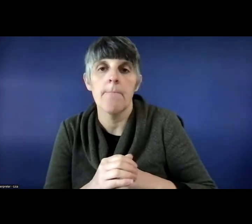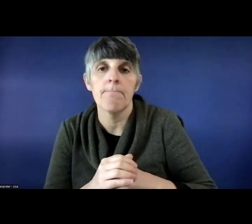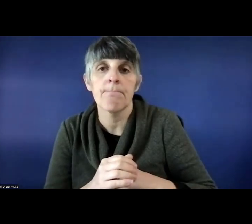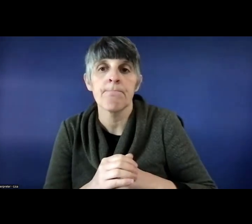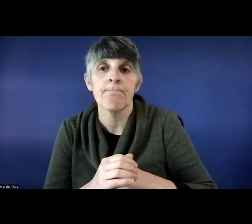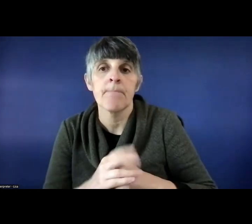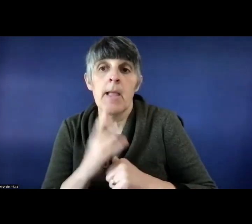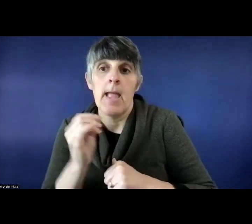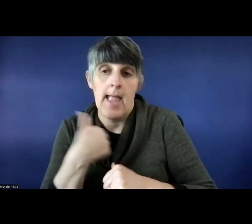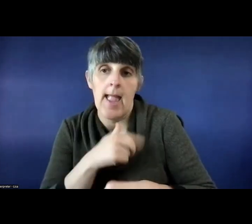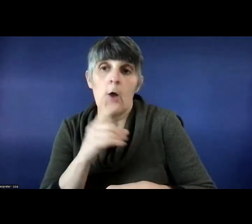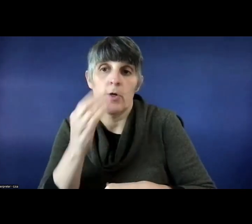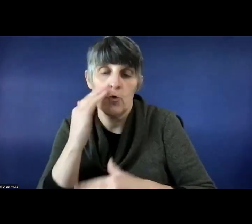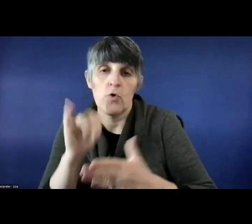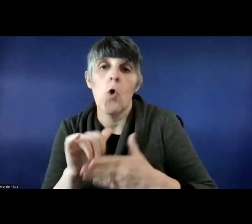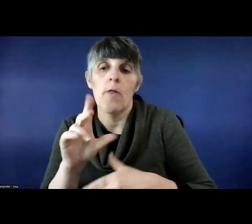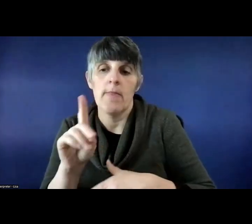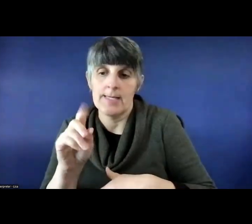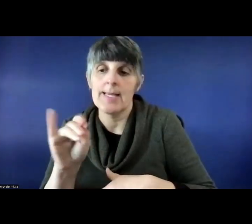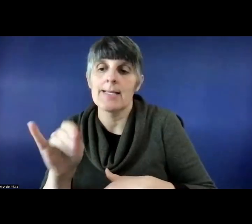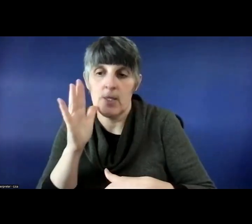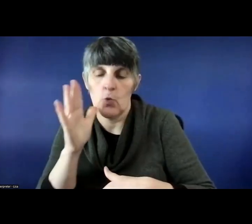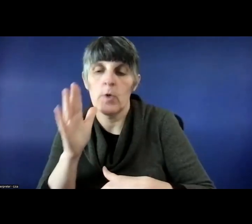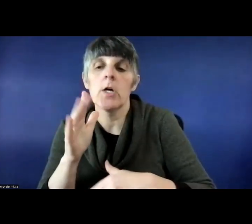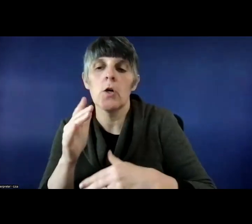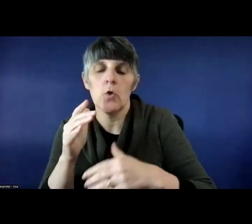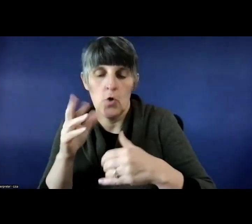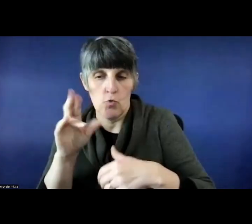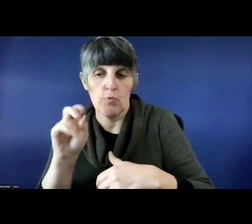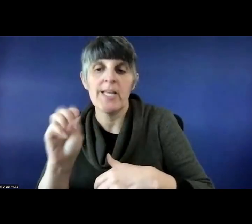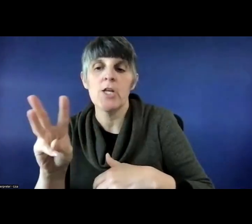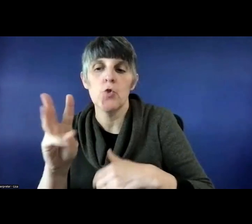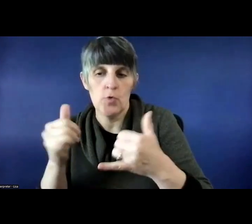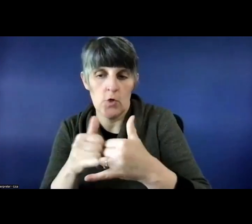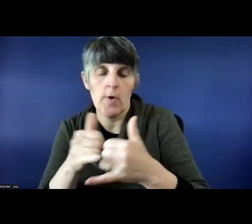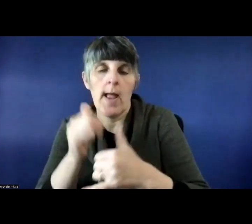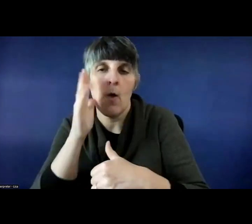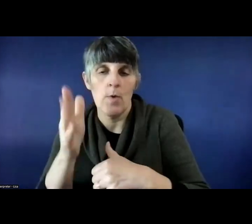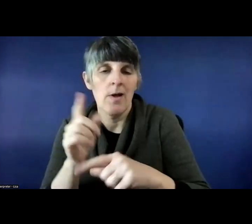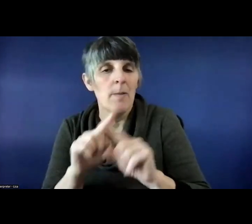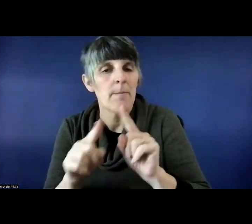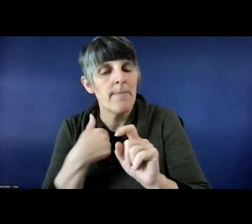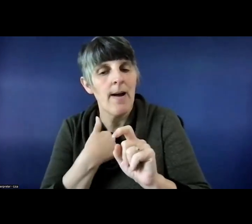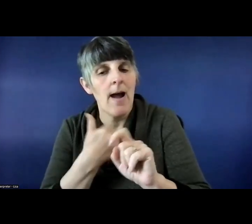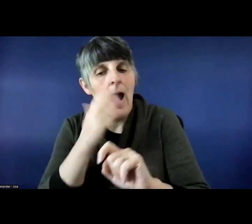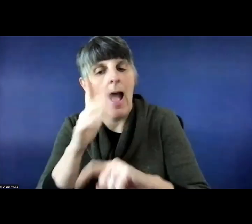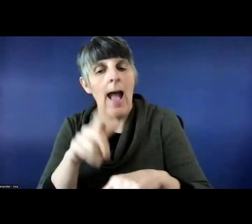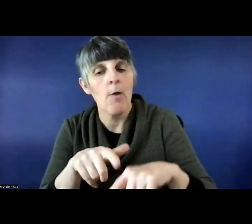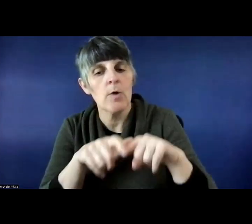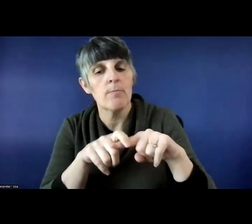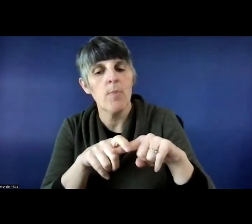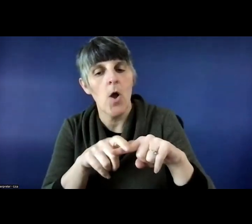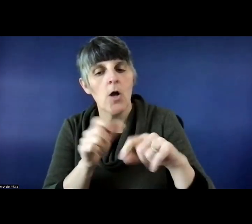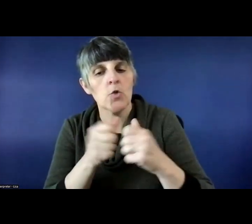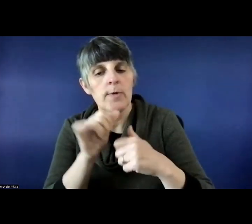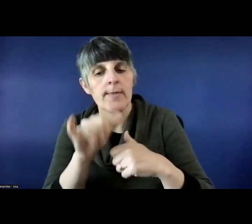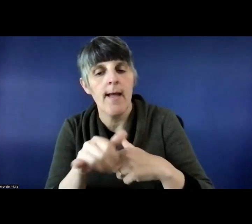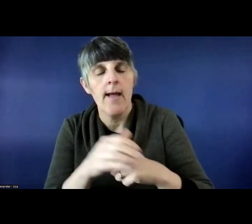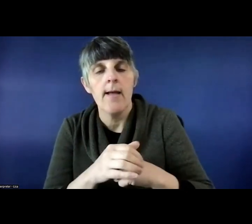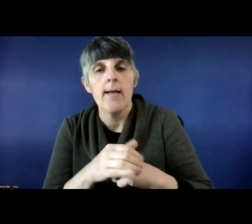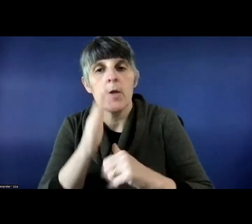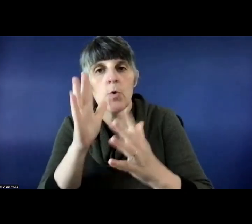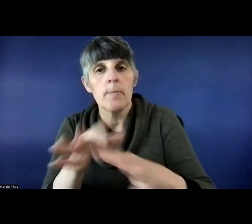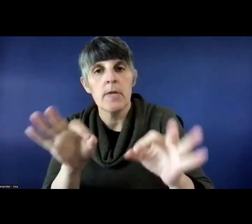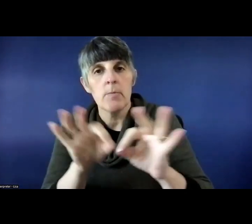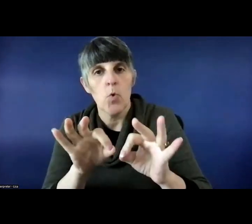And we do know that DESE is going to renew the grant for next year. But I would posit that it would be